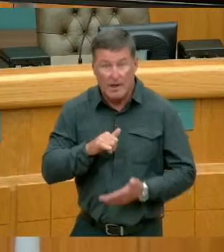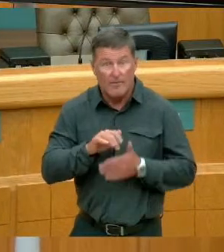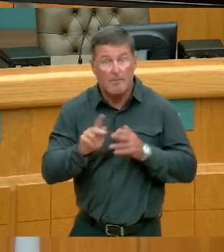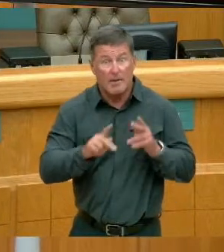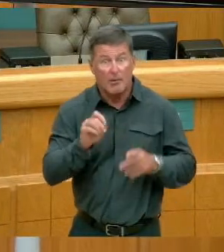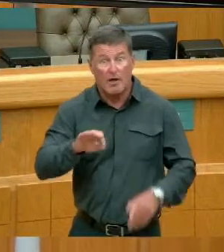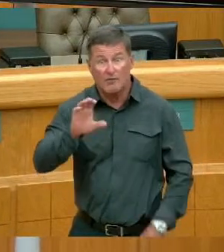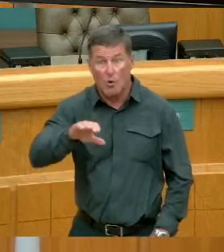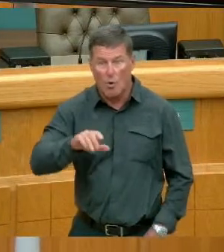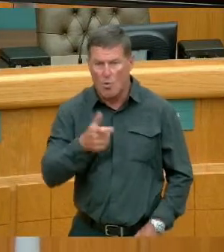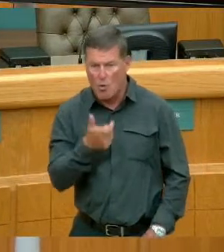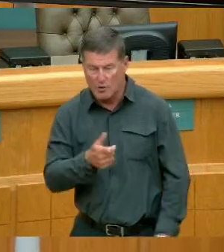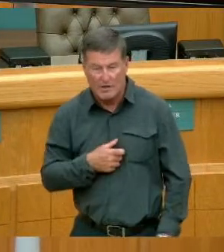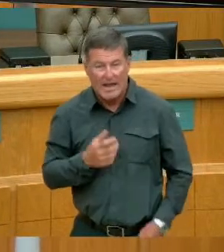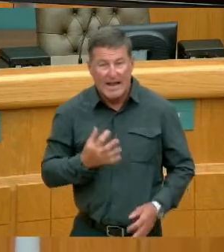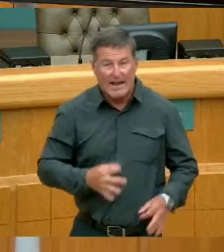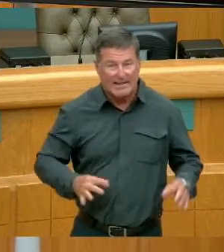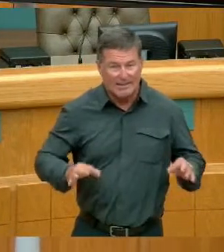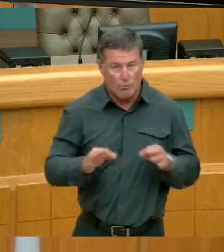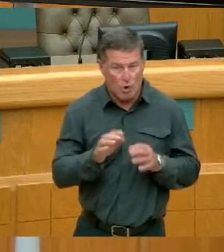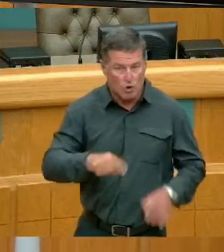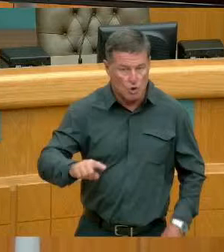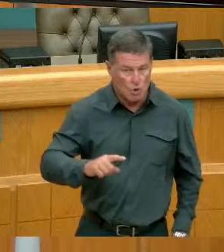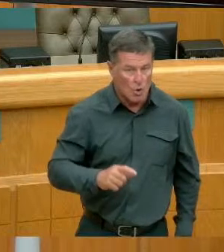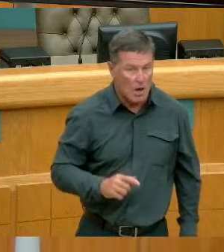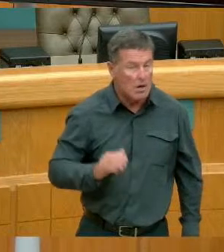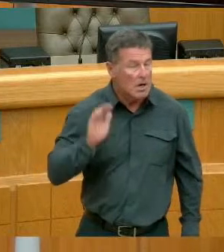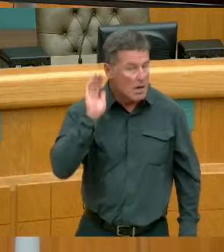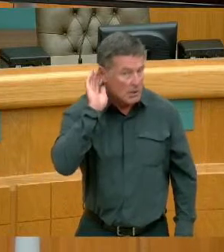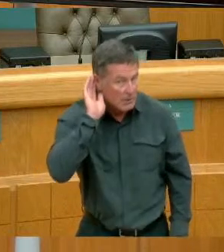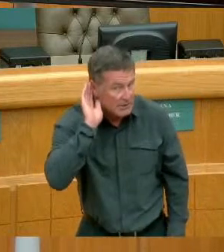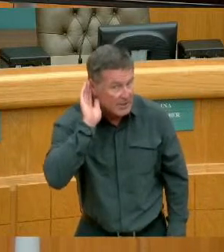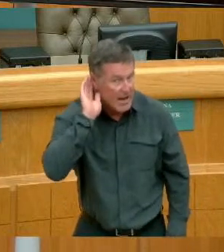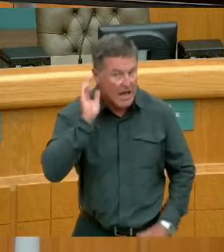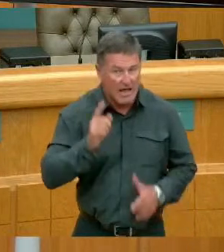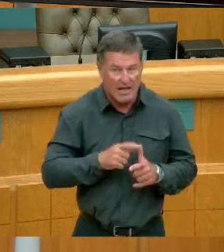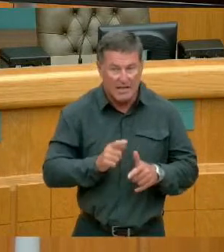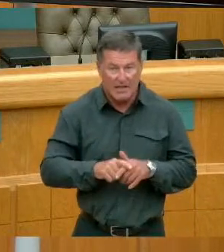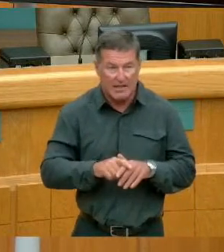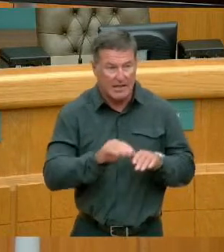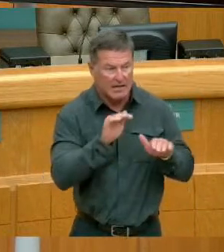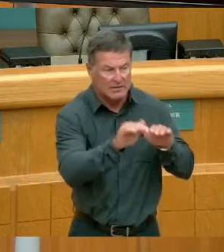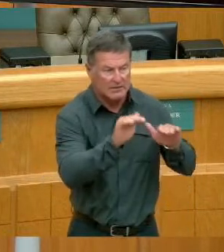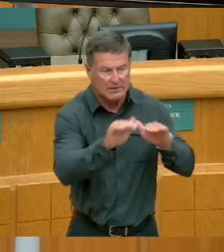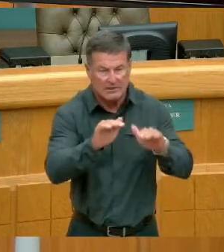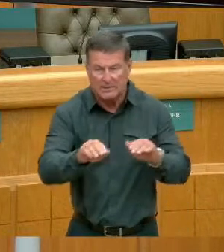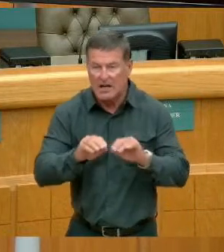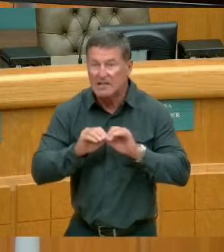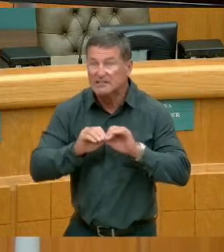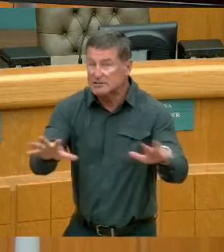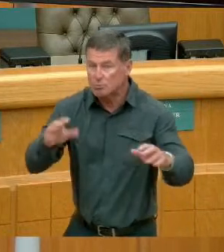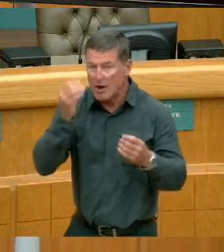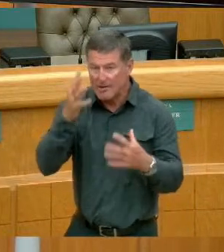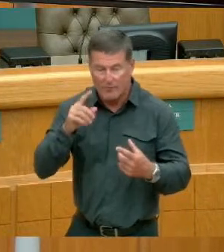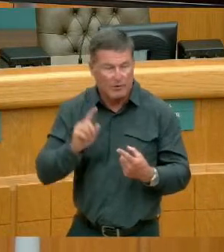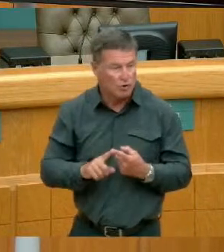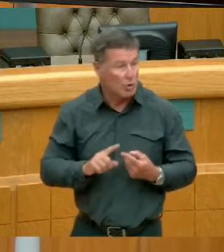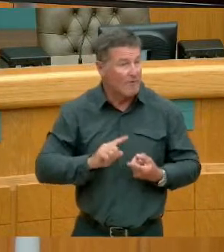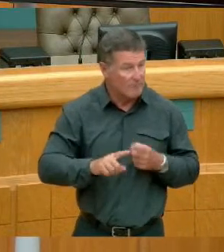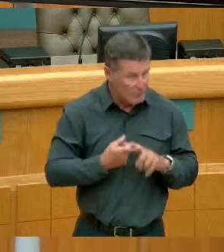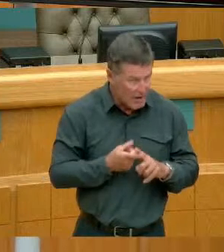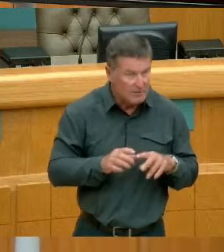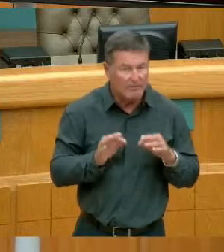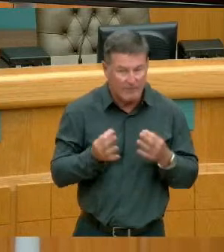It's important that you listen to this information and share it with your friends and family and co-workers and church fellows and so